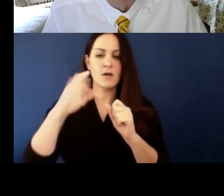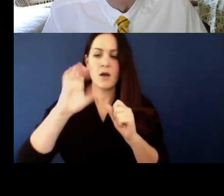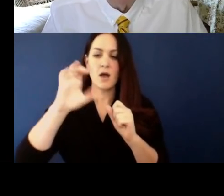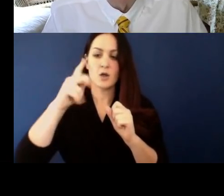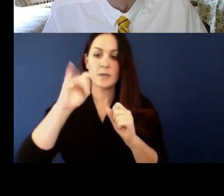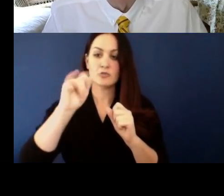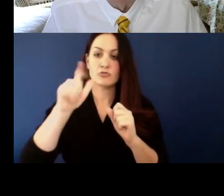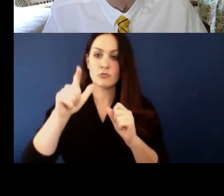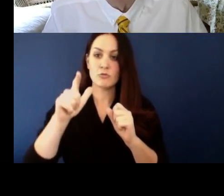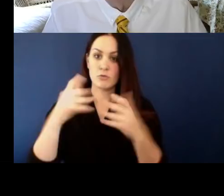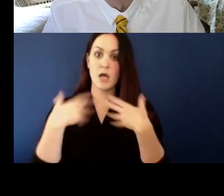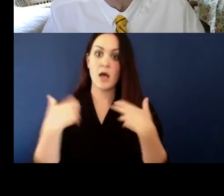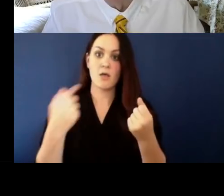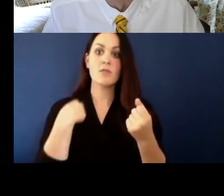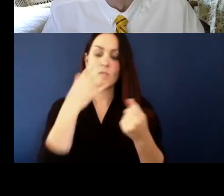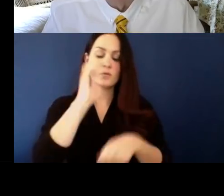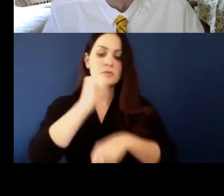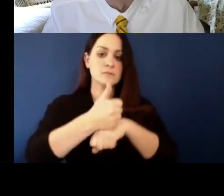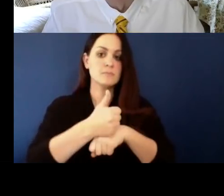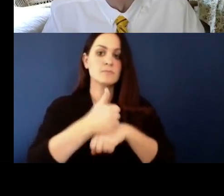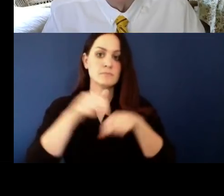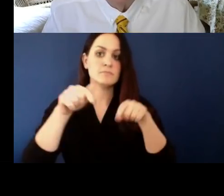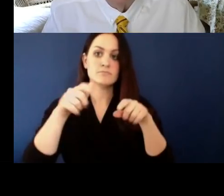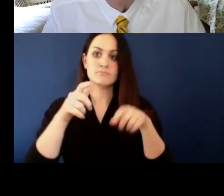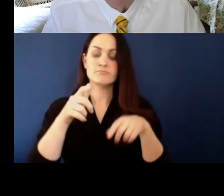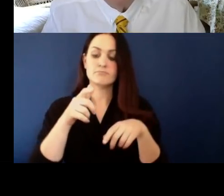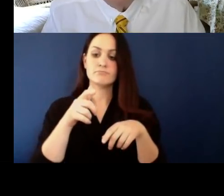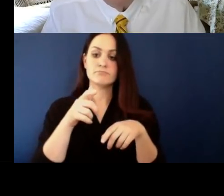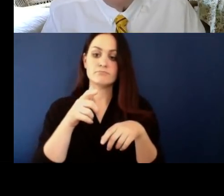COVID test, which is done by our own laboratory medicine group.